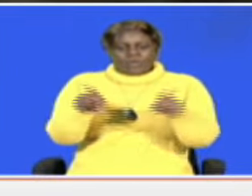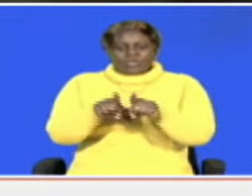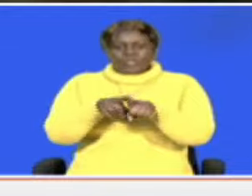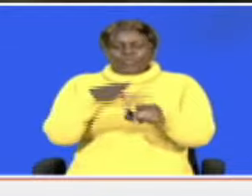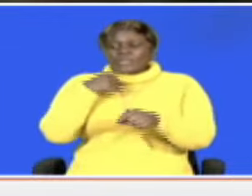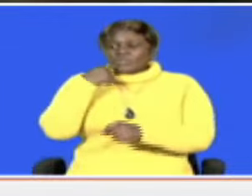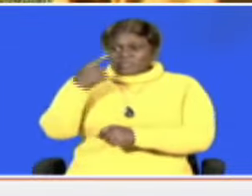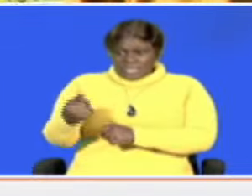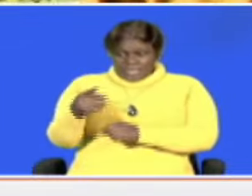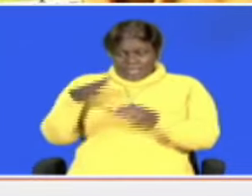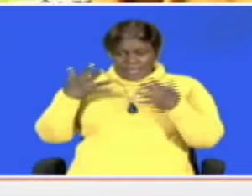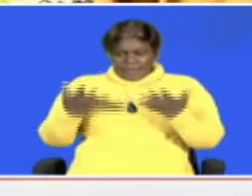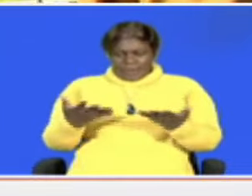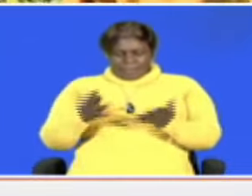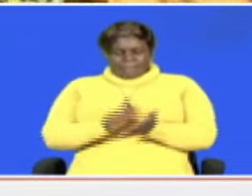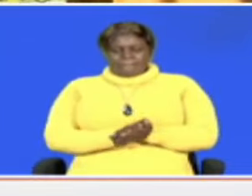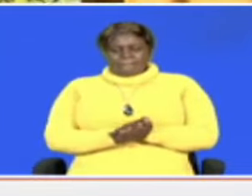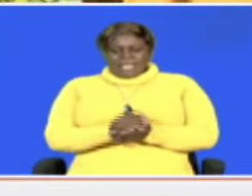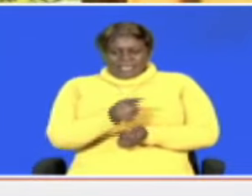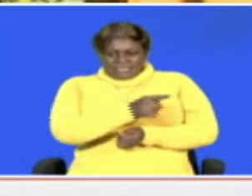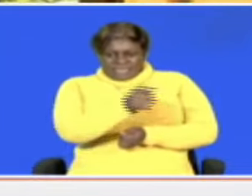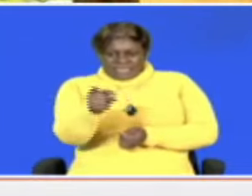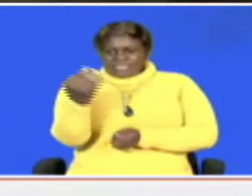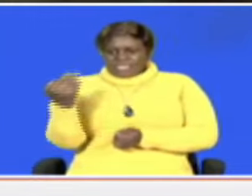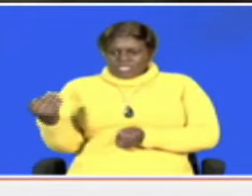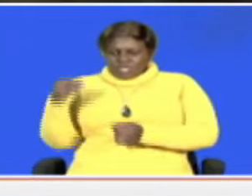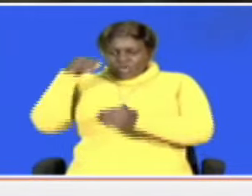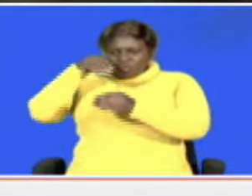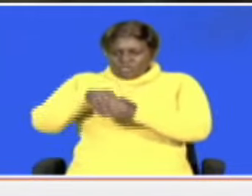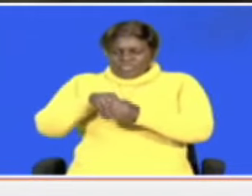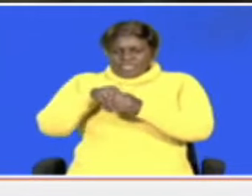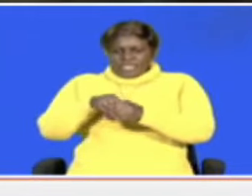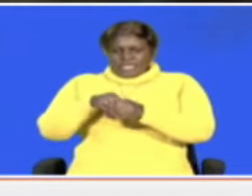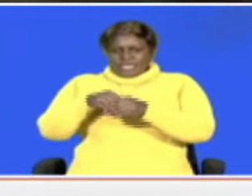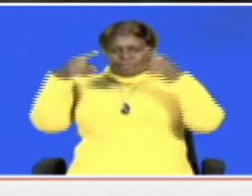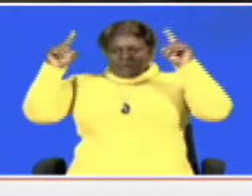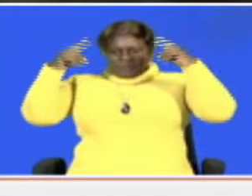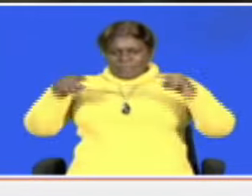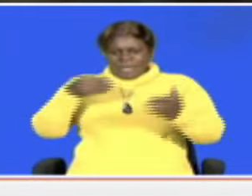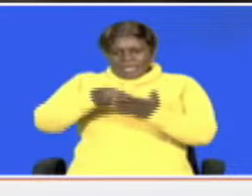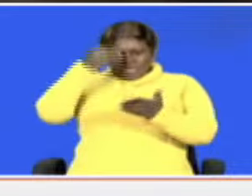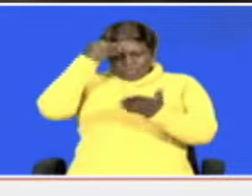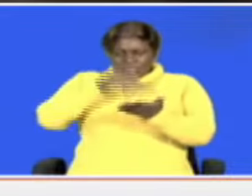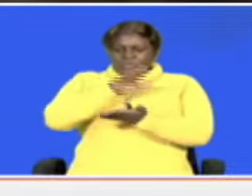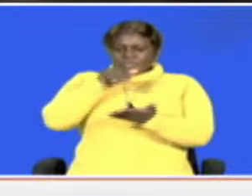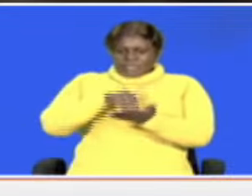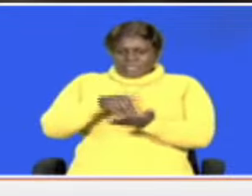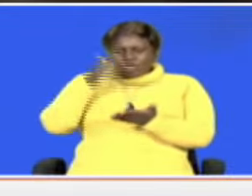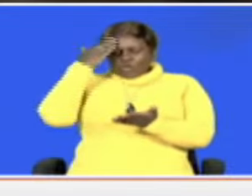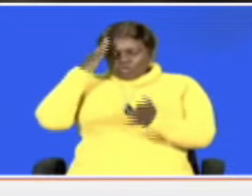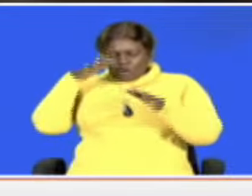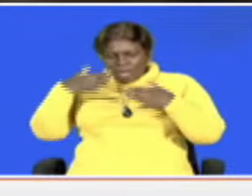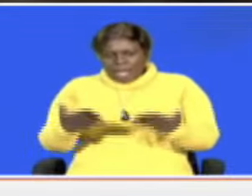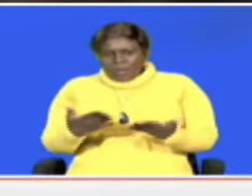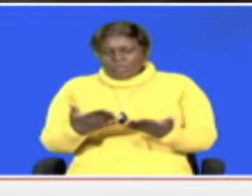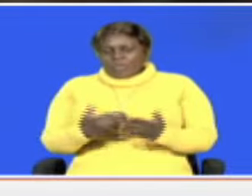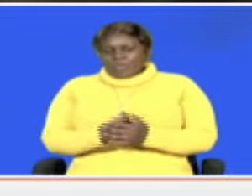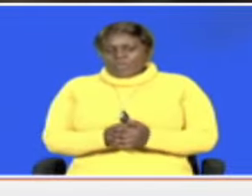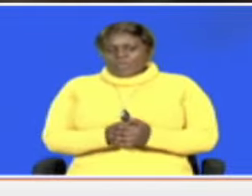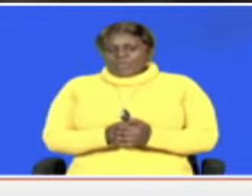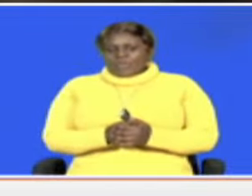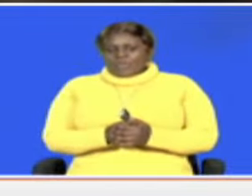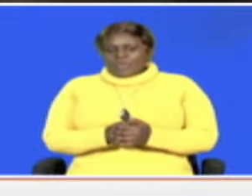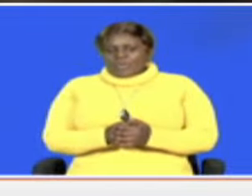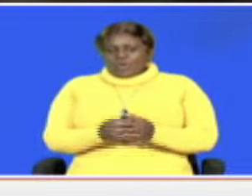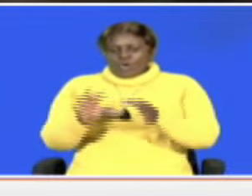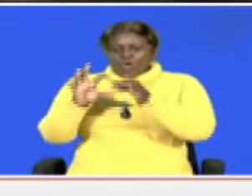to mention that how these children within the accelerated education centers are identified and referred is